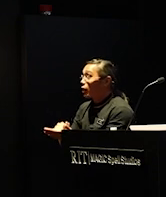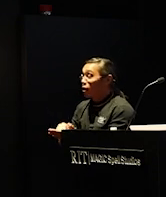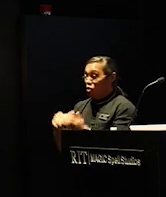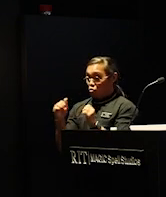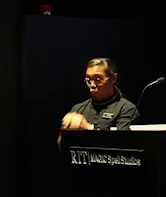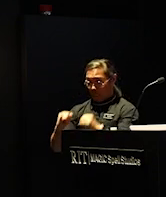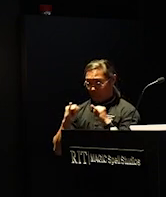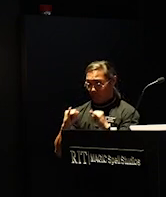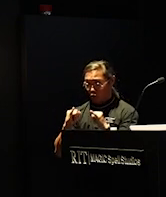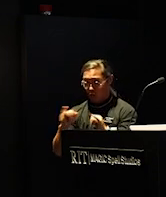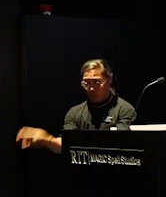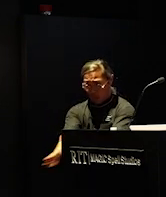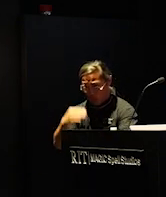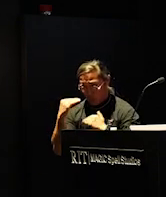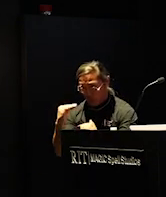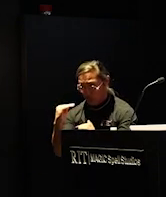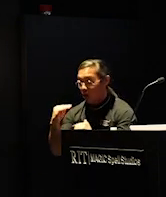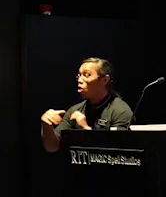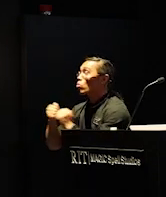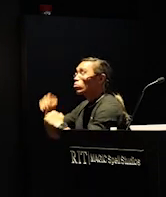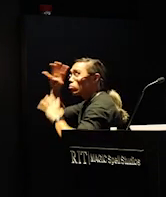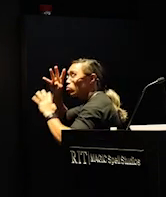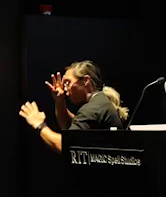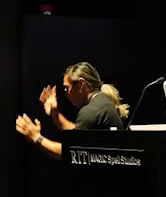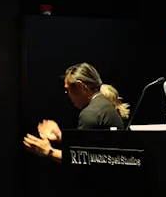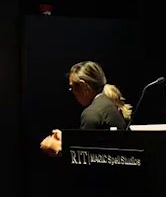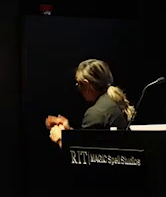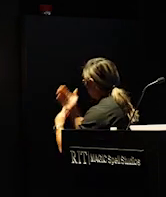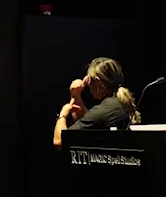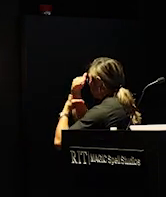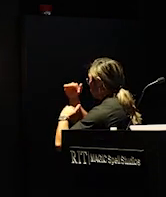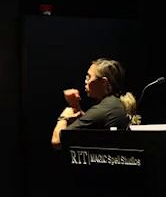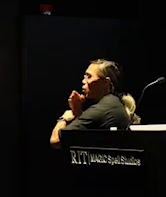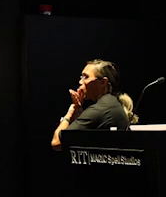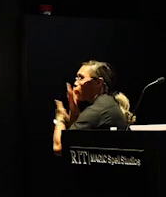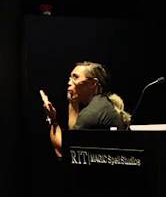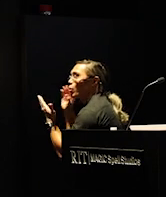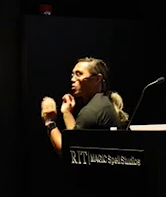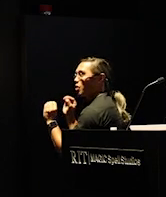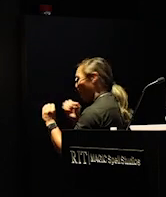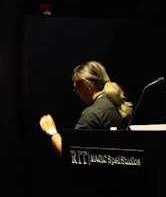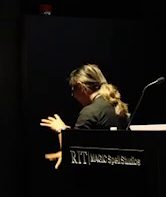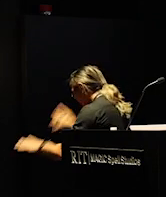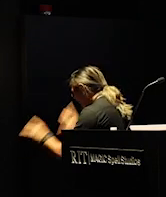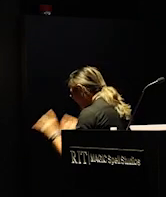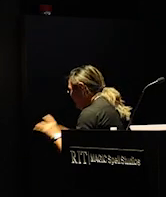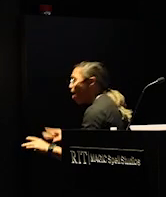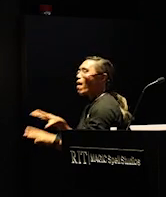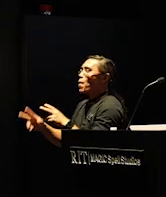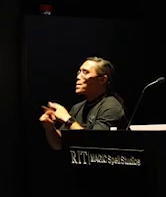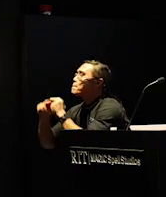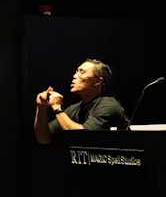kind of dictates where you're going. I thought a little bit about other things I enjoy. I like to sail. It's my